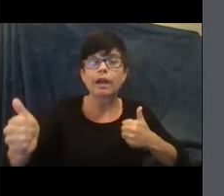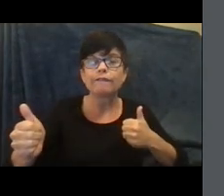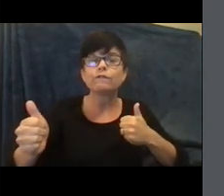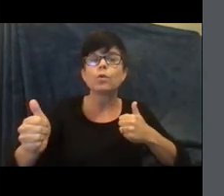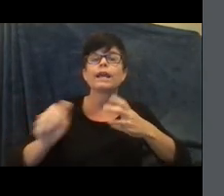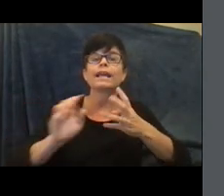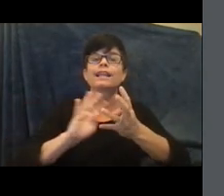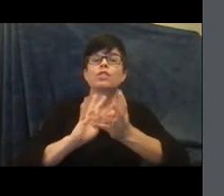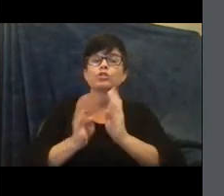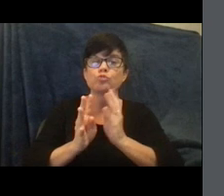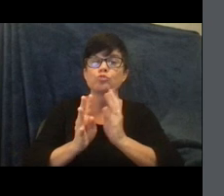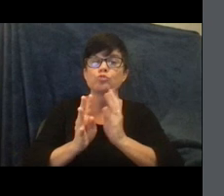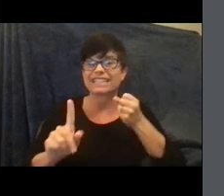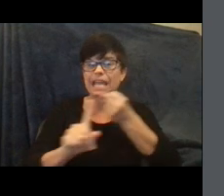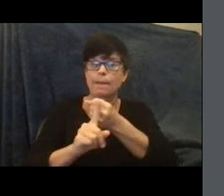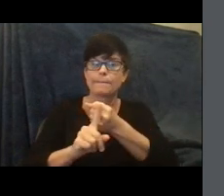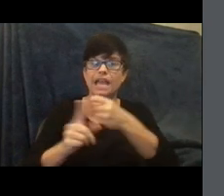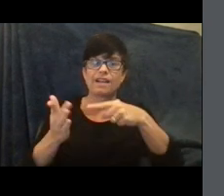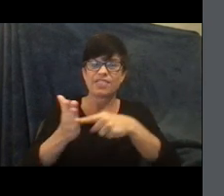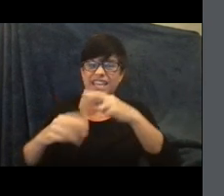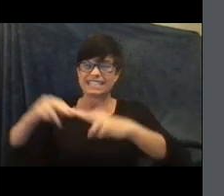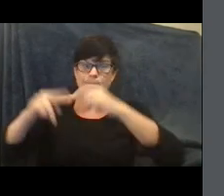development and to put that in